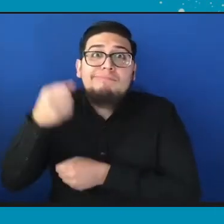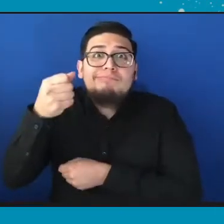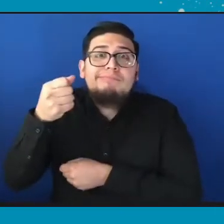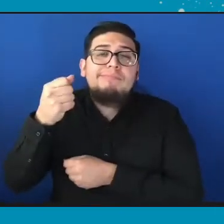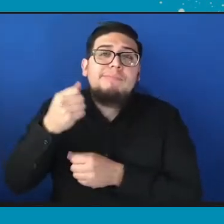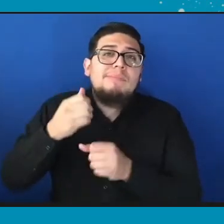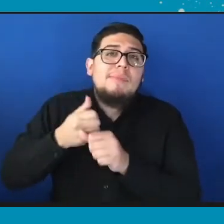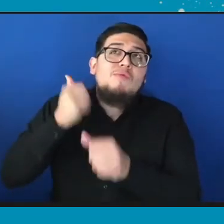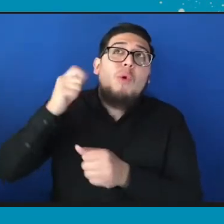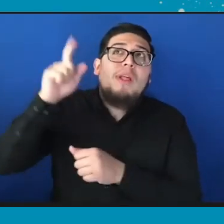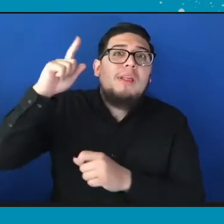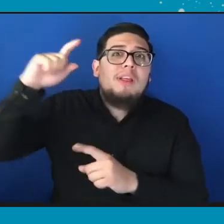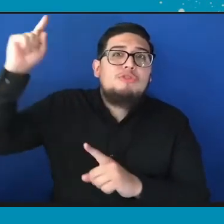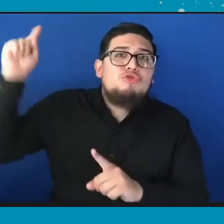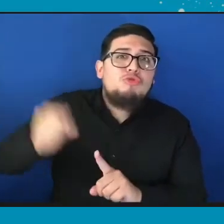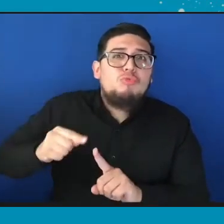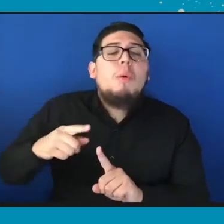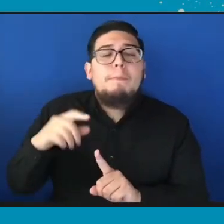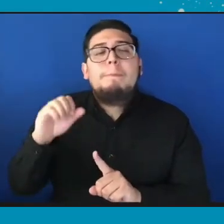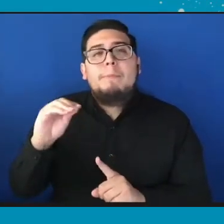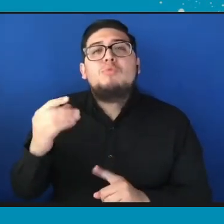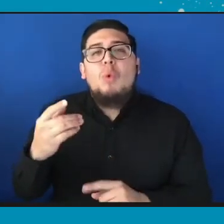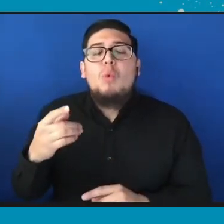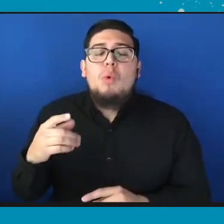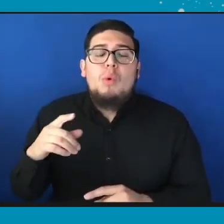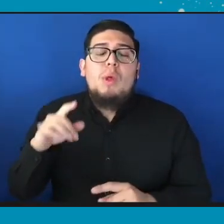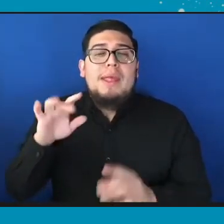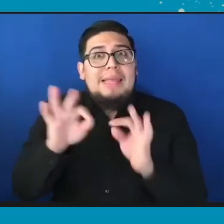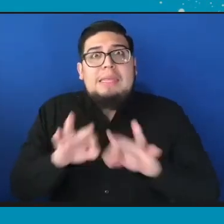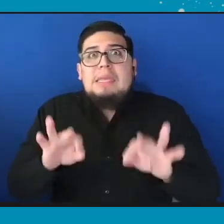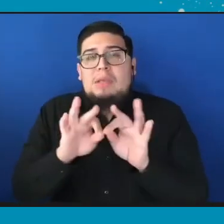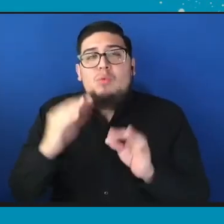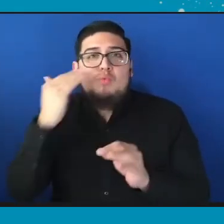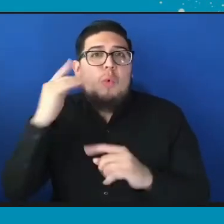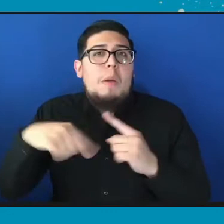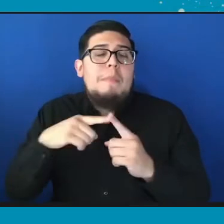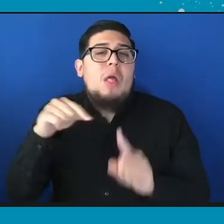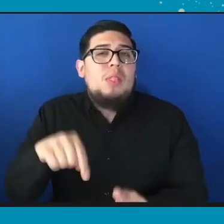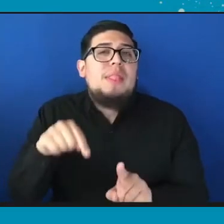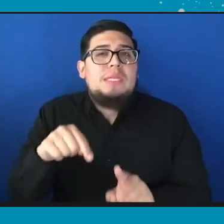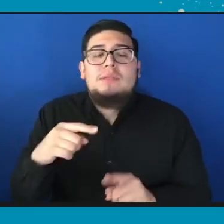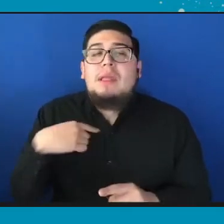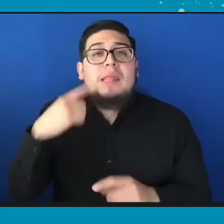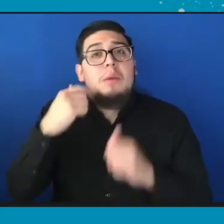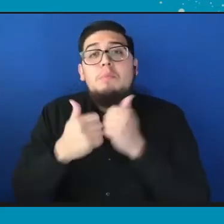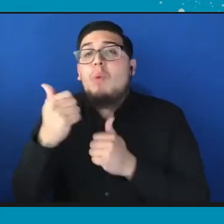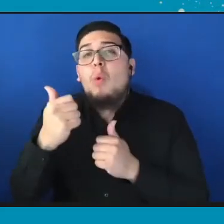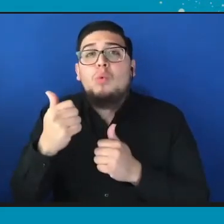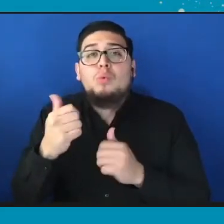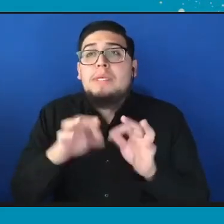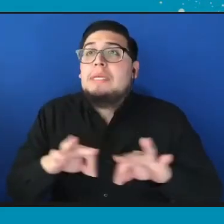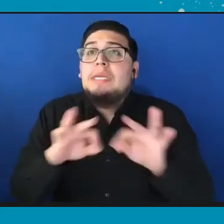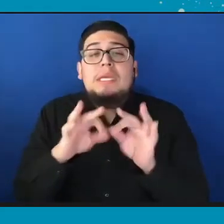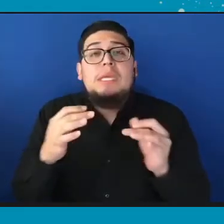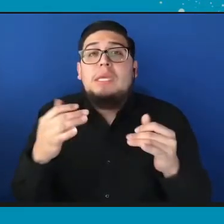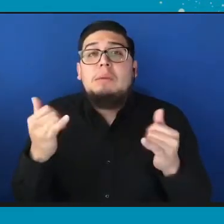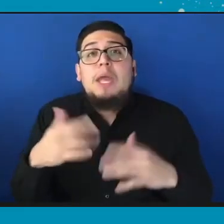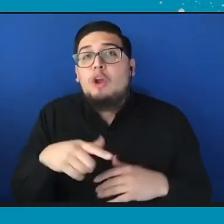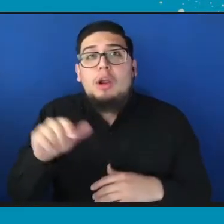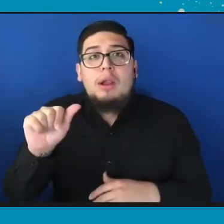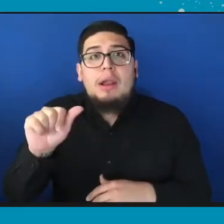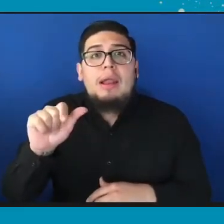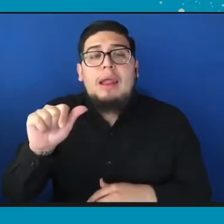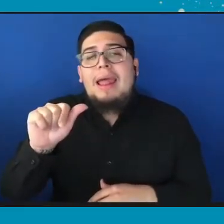And so in terms of the key players, what's important to know about this is that I think the most key player is ALEC, the